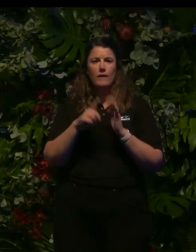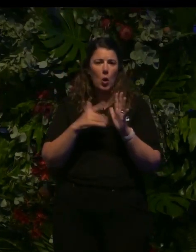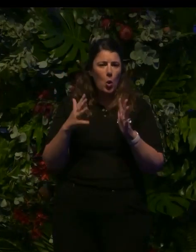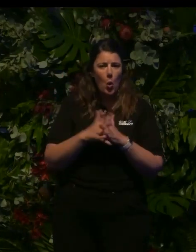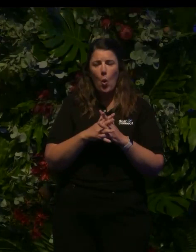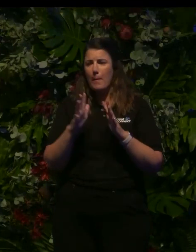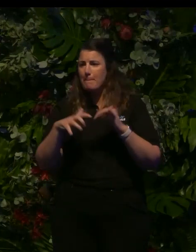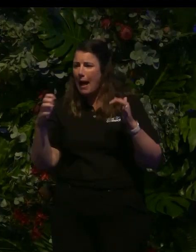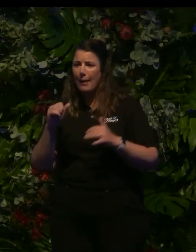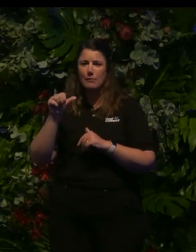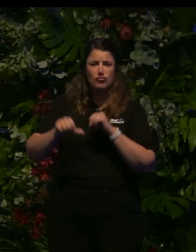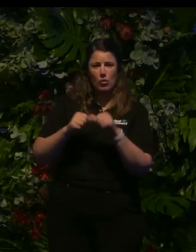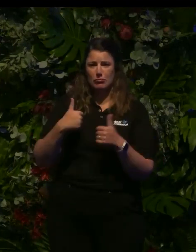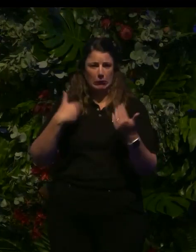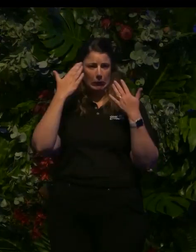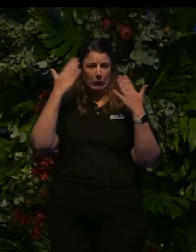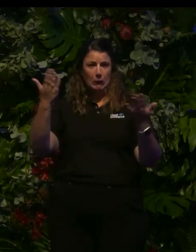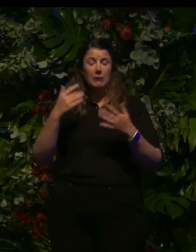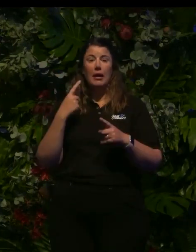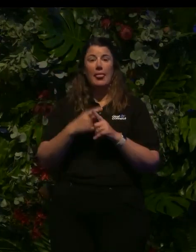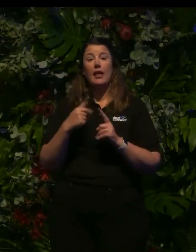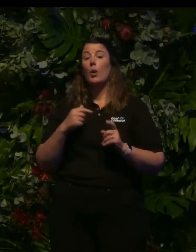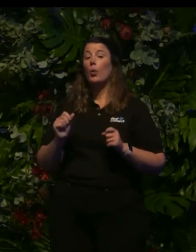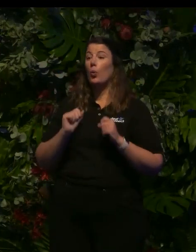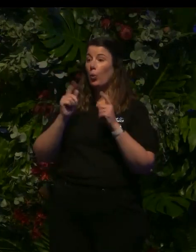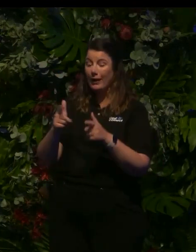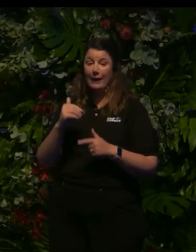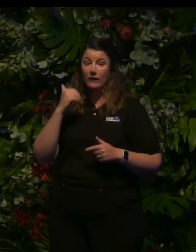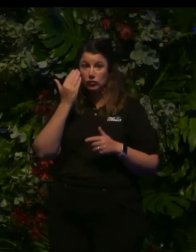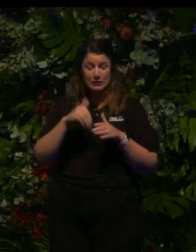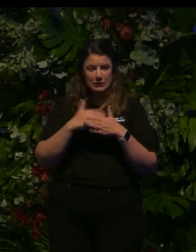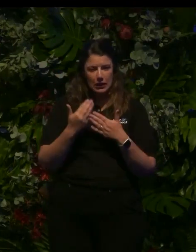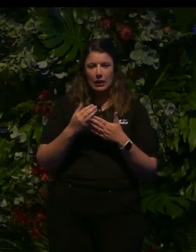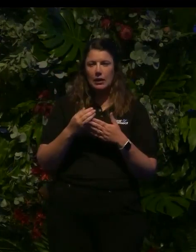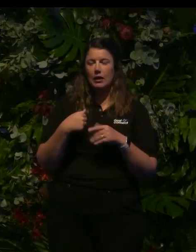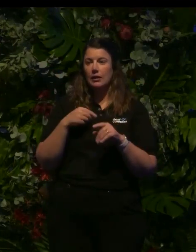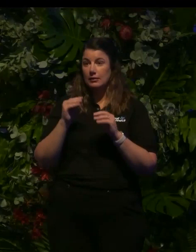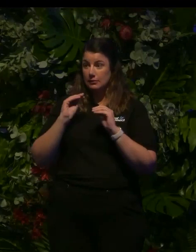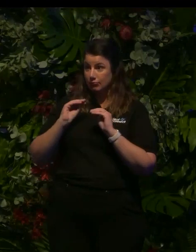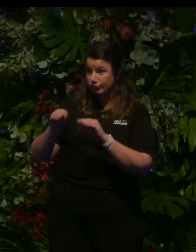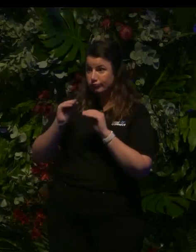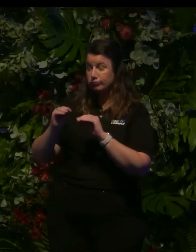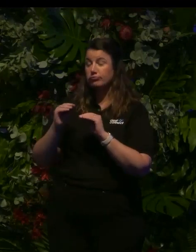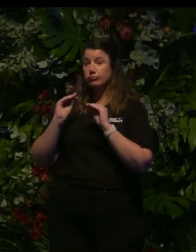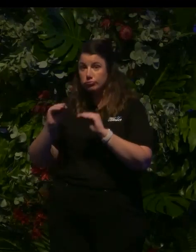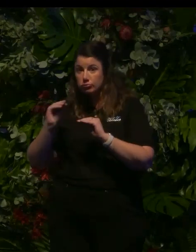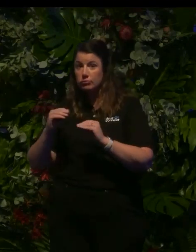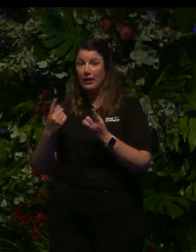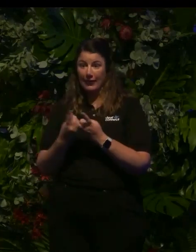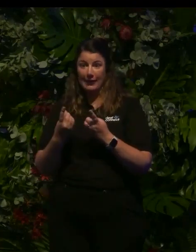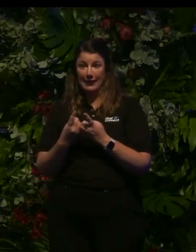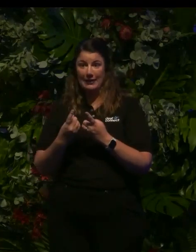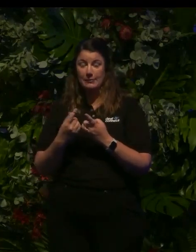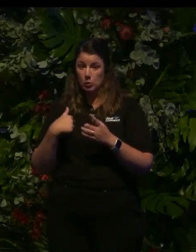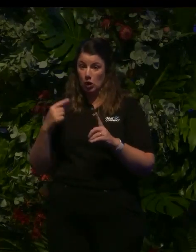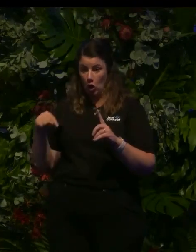laws and everything so far. So I went day by day informing them about, thanks to